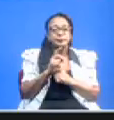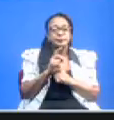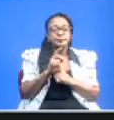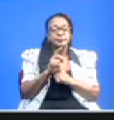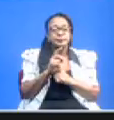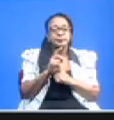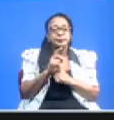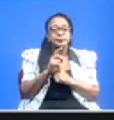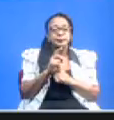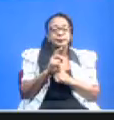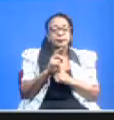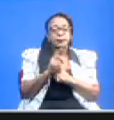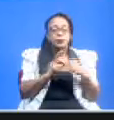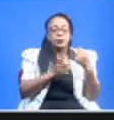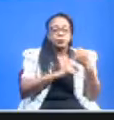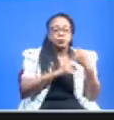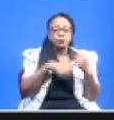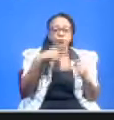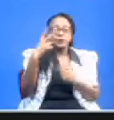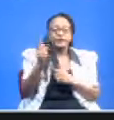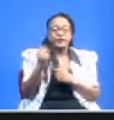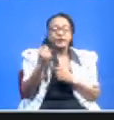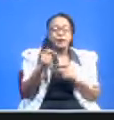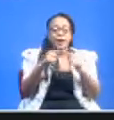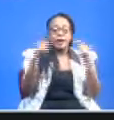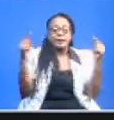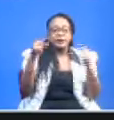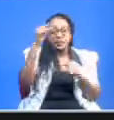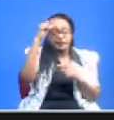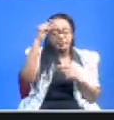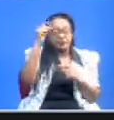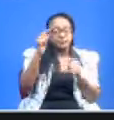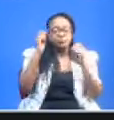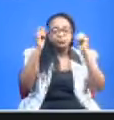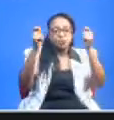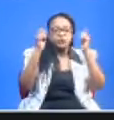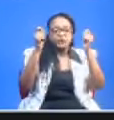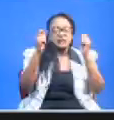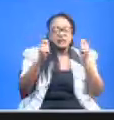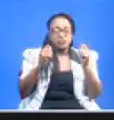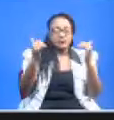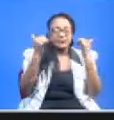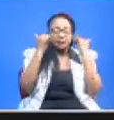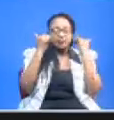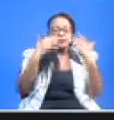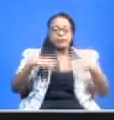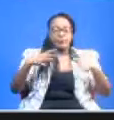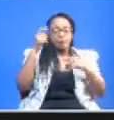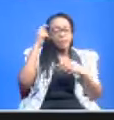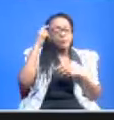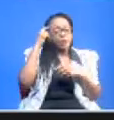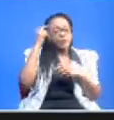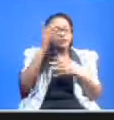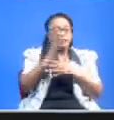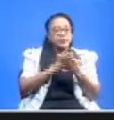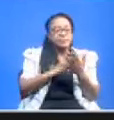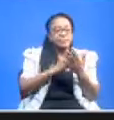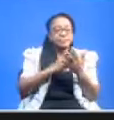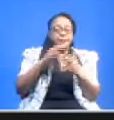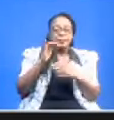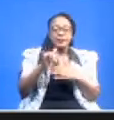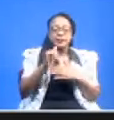Widespread June 25th anti-government protests may be tucked away in some people's memories, but for others, it is a